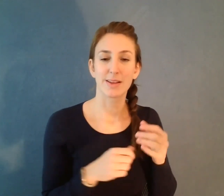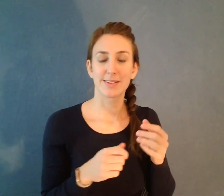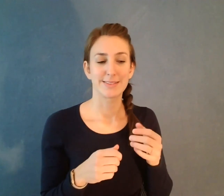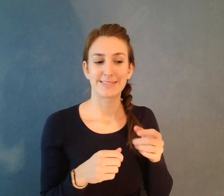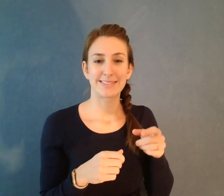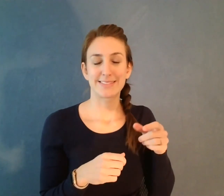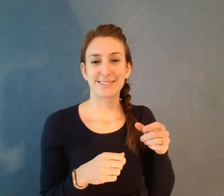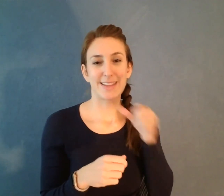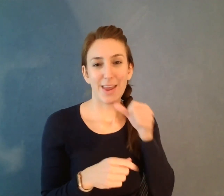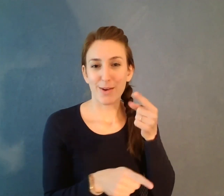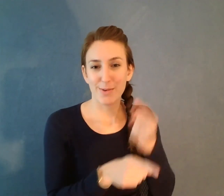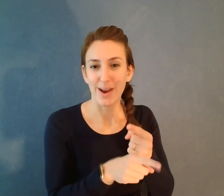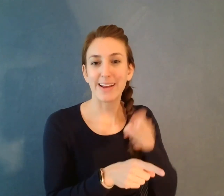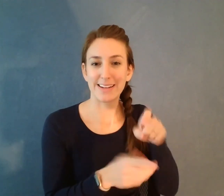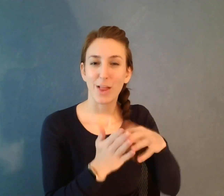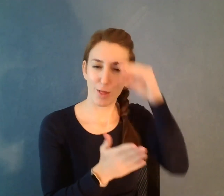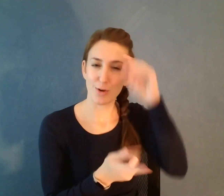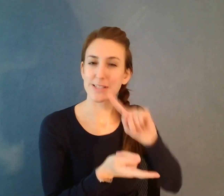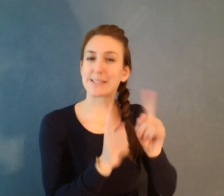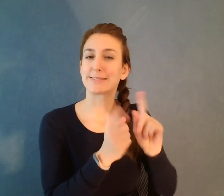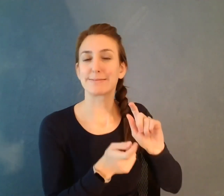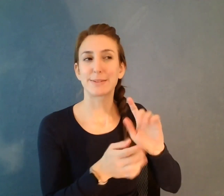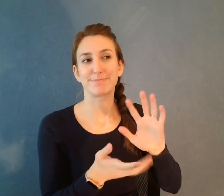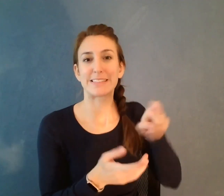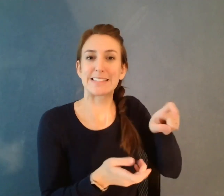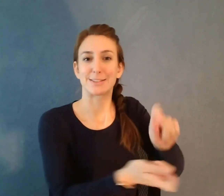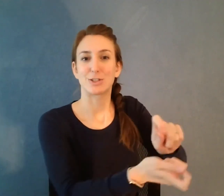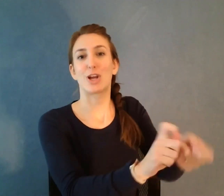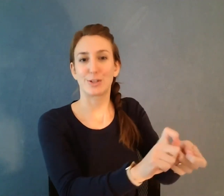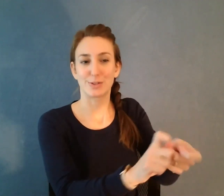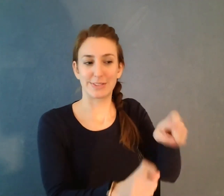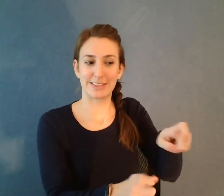can help shape that into what it should be.